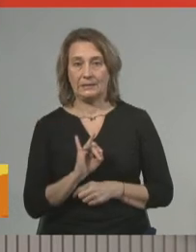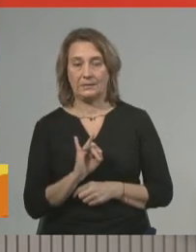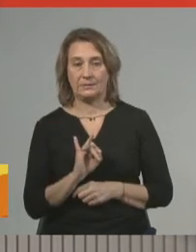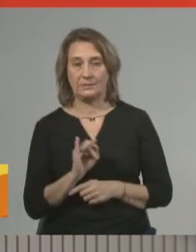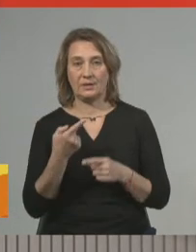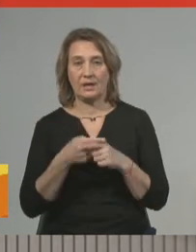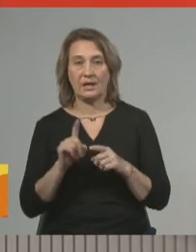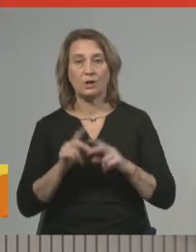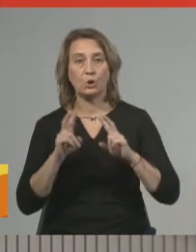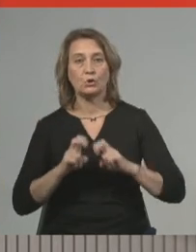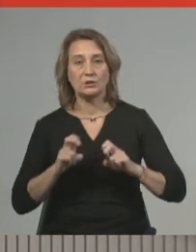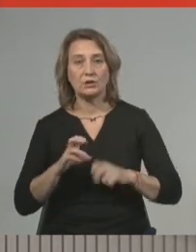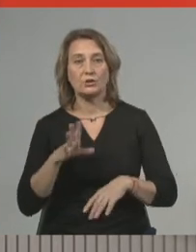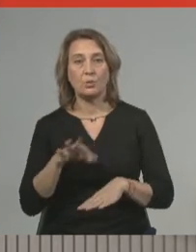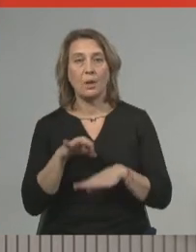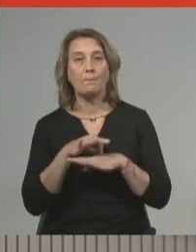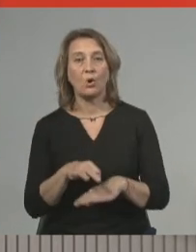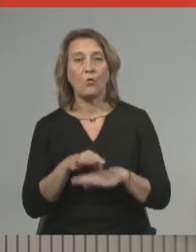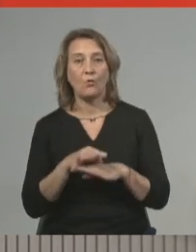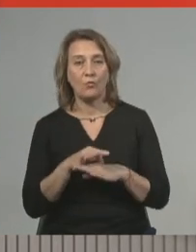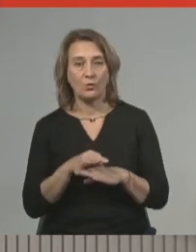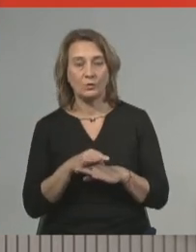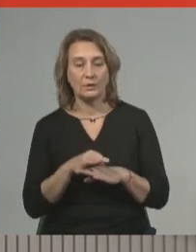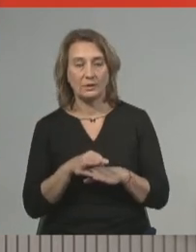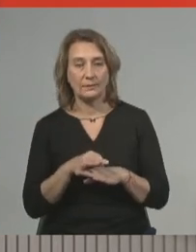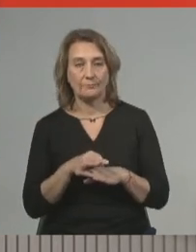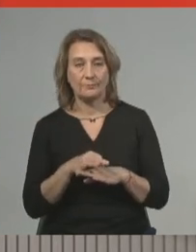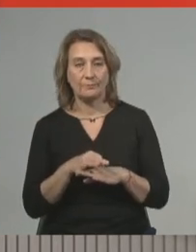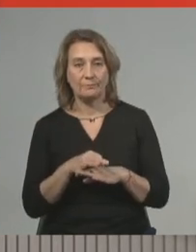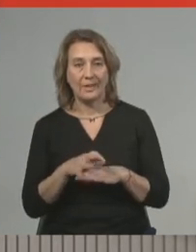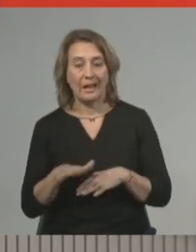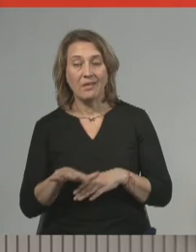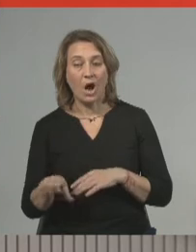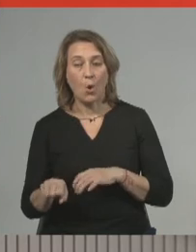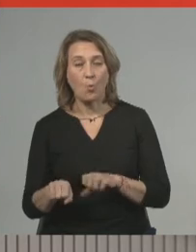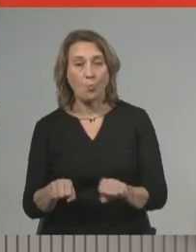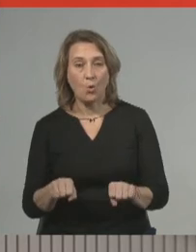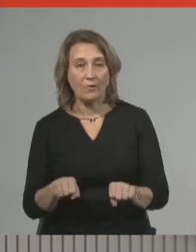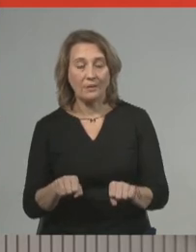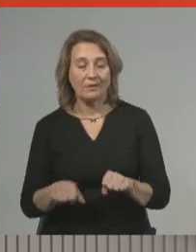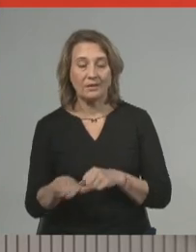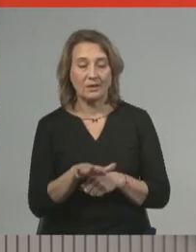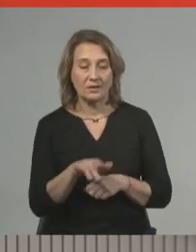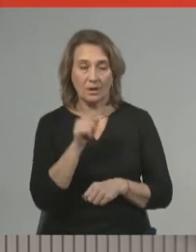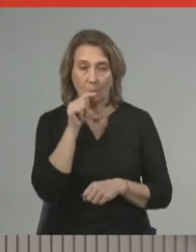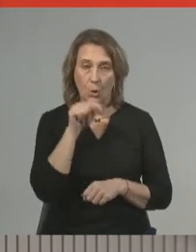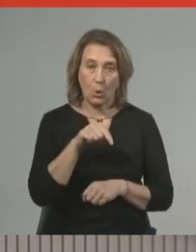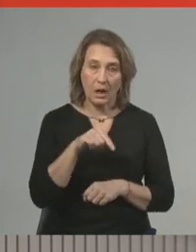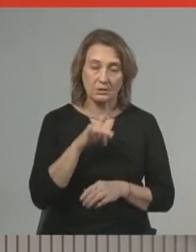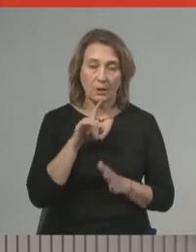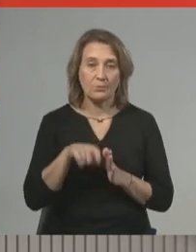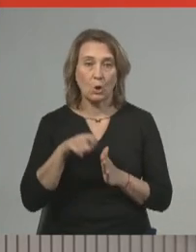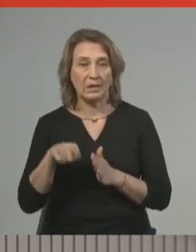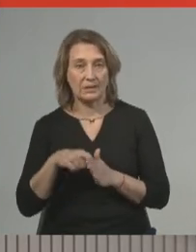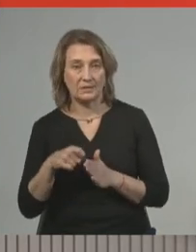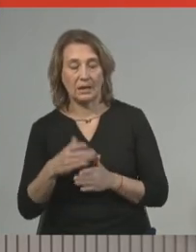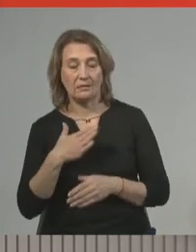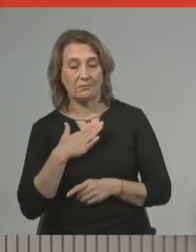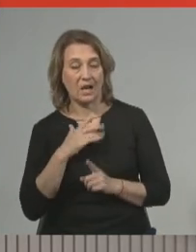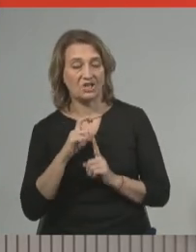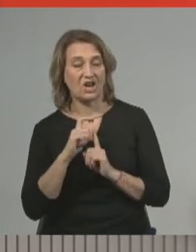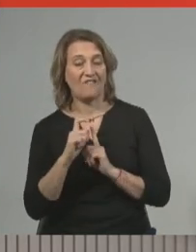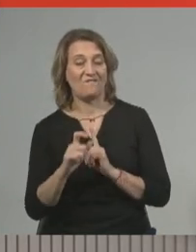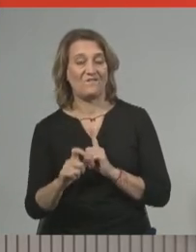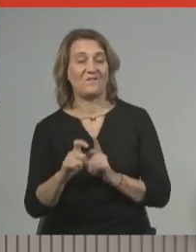research this research was also held on the occupied territories of donetsk and luhansk